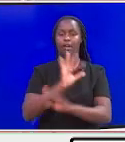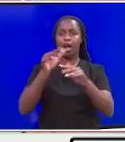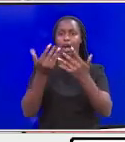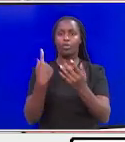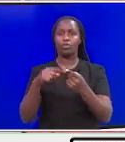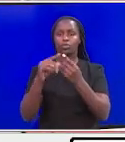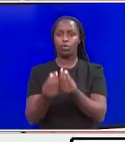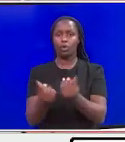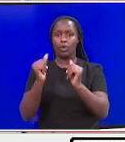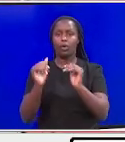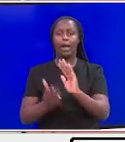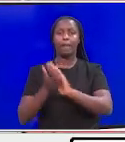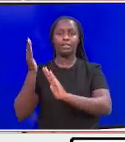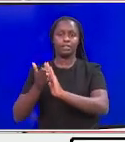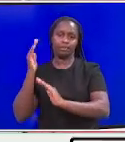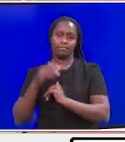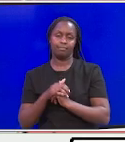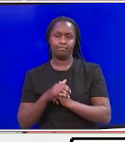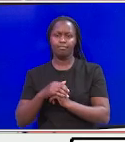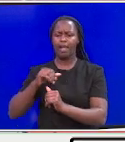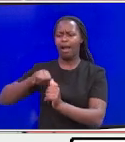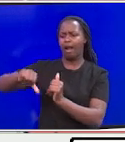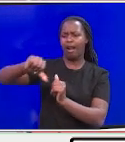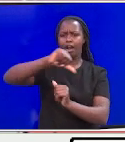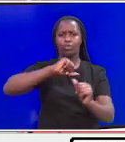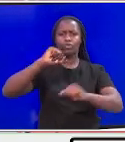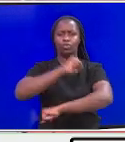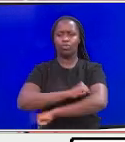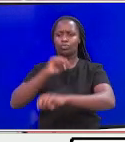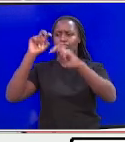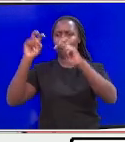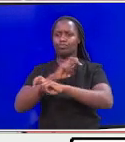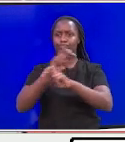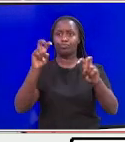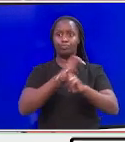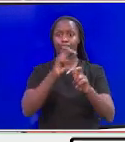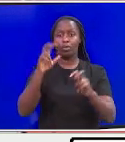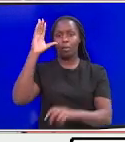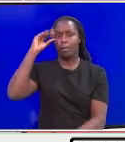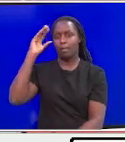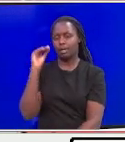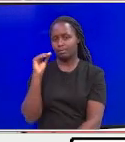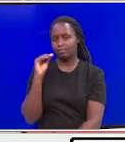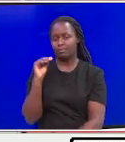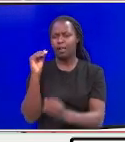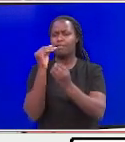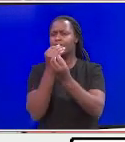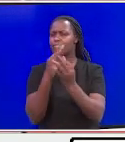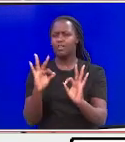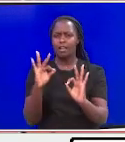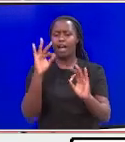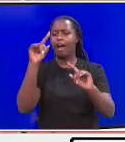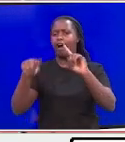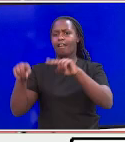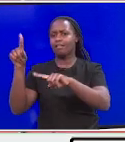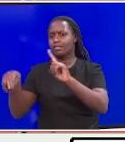emergencies. Tazungukia shule zote katika Mombasa kuwafanyia free analysis bila ya